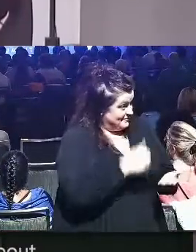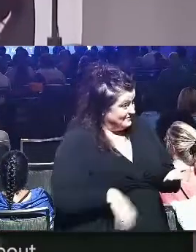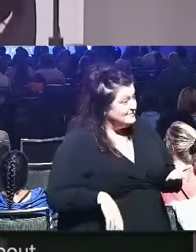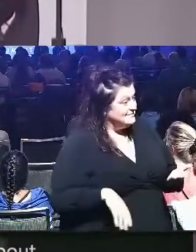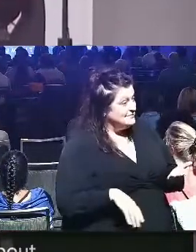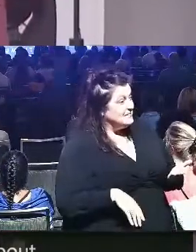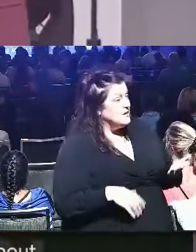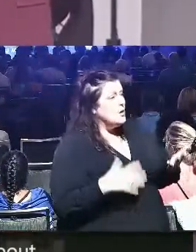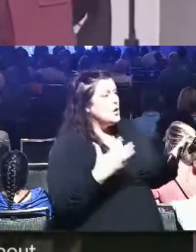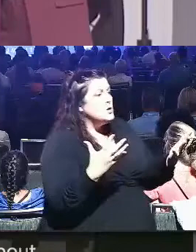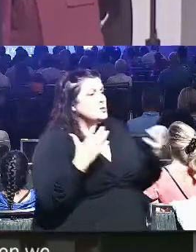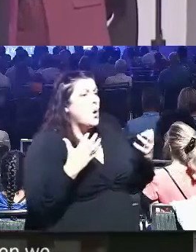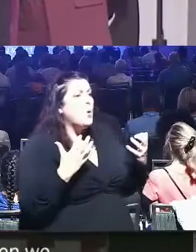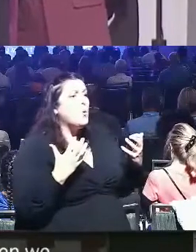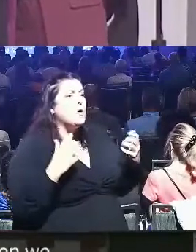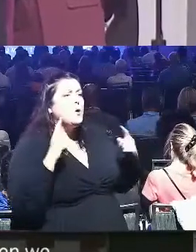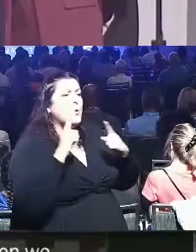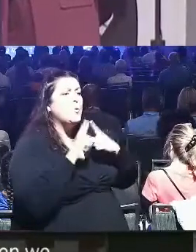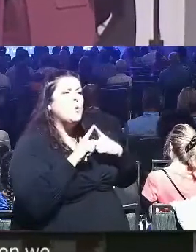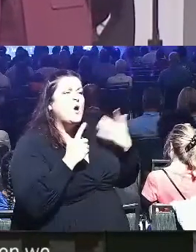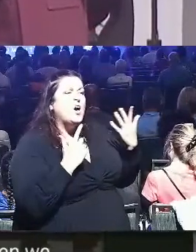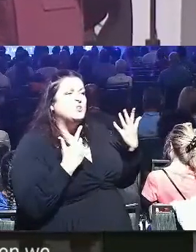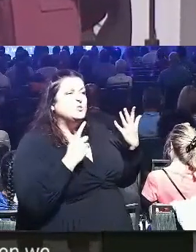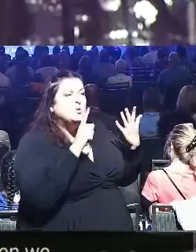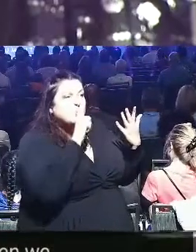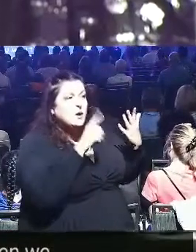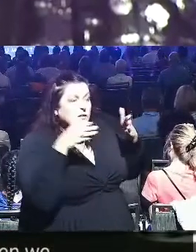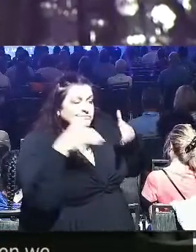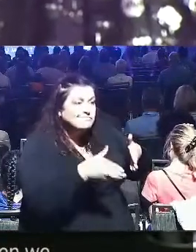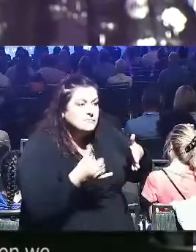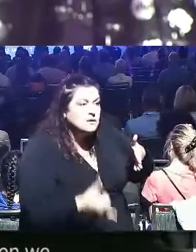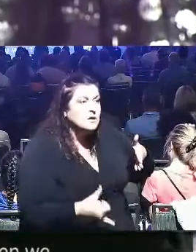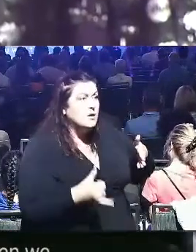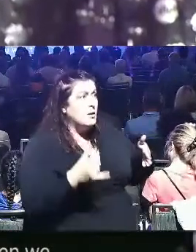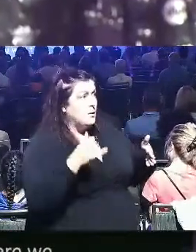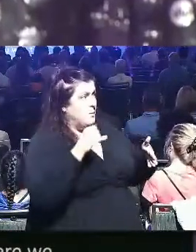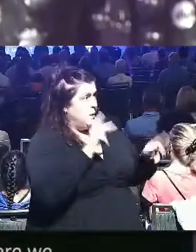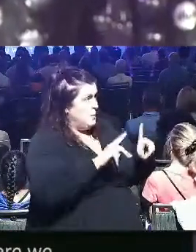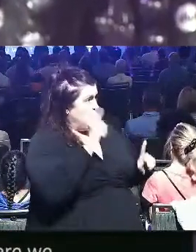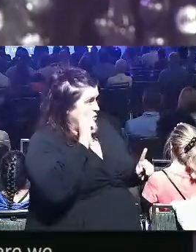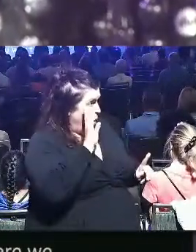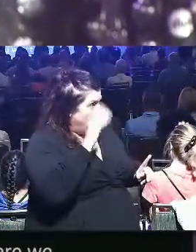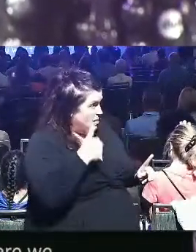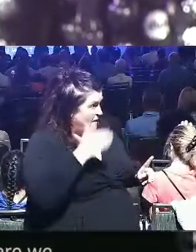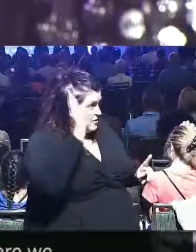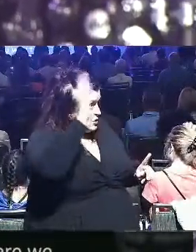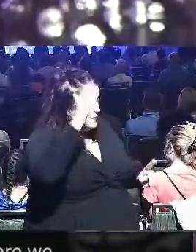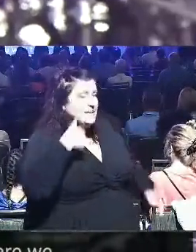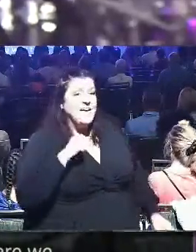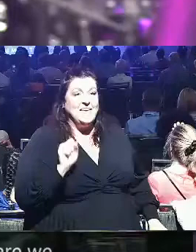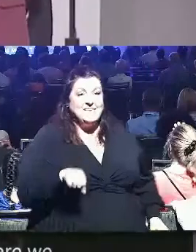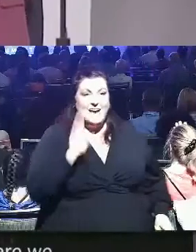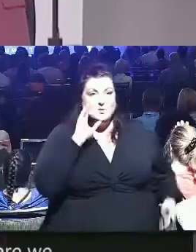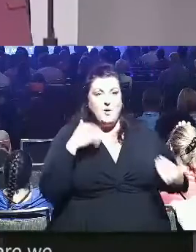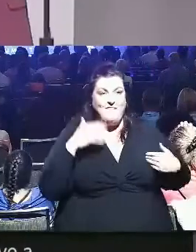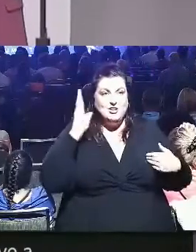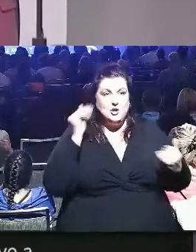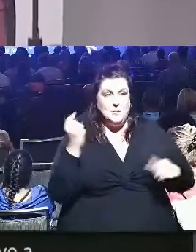We want to lean into the tape a little bit. If some of you thought, are we going to actually have a sermon today? Yes, we're going to have a sermon today.